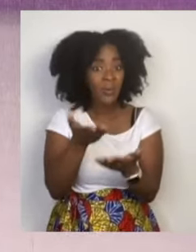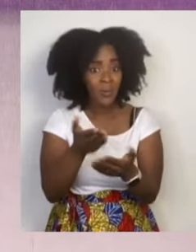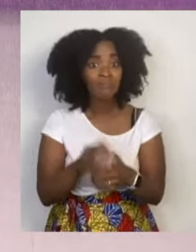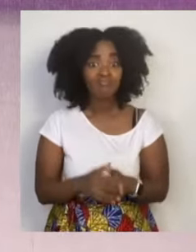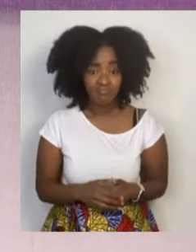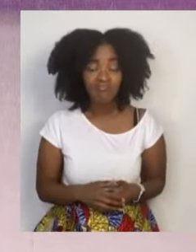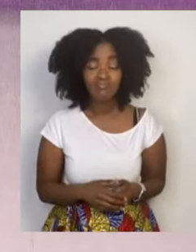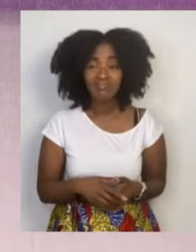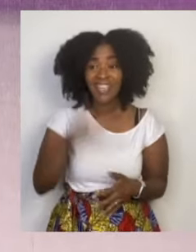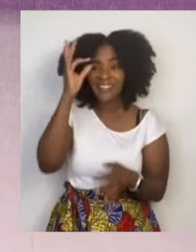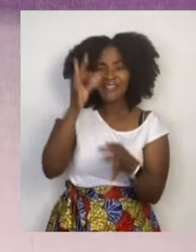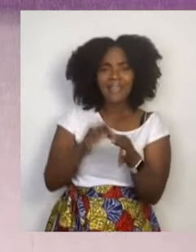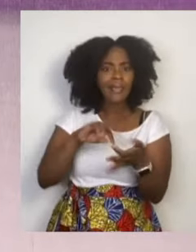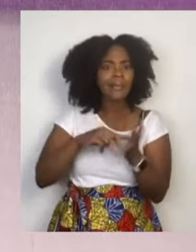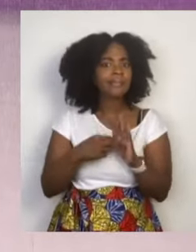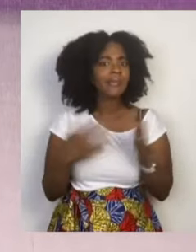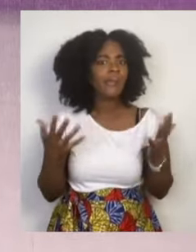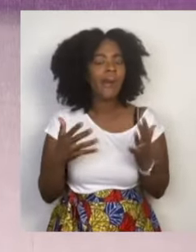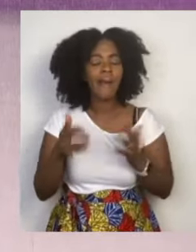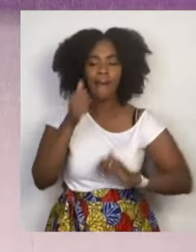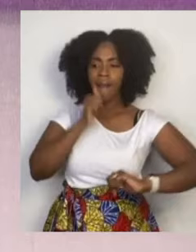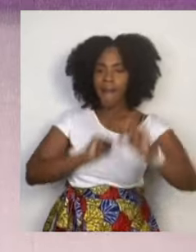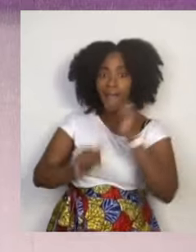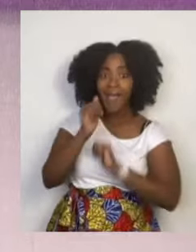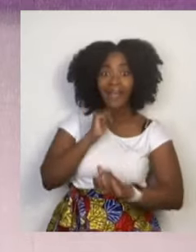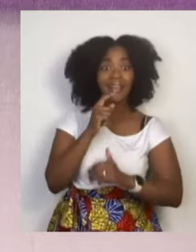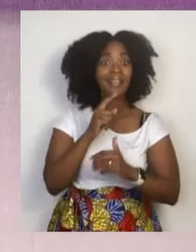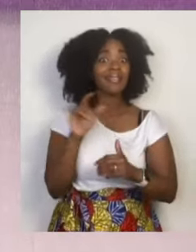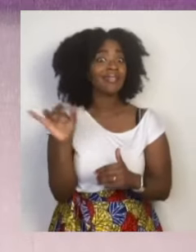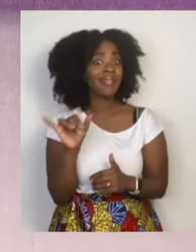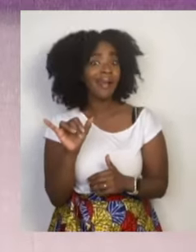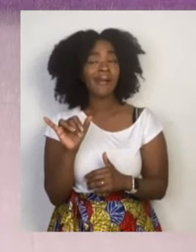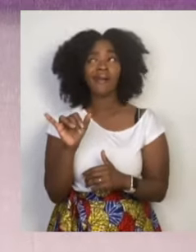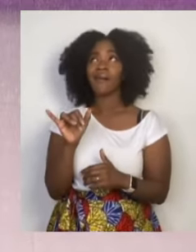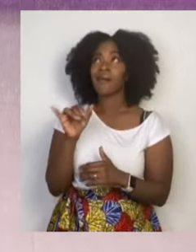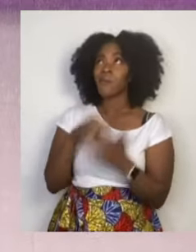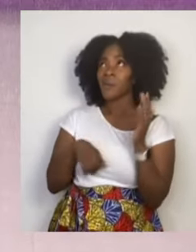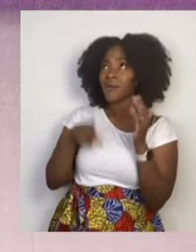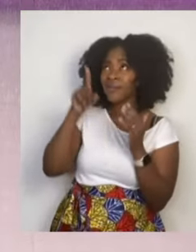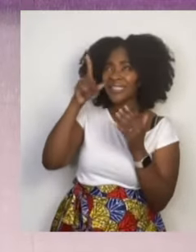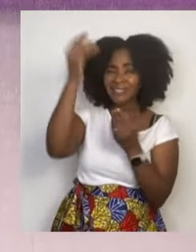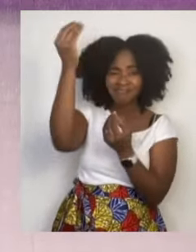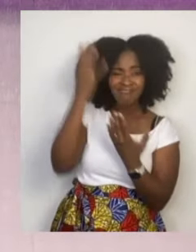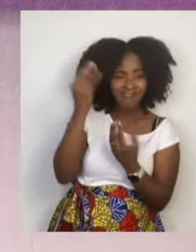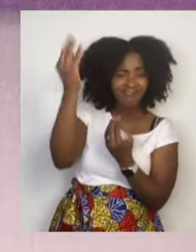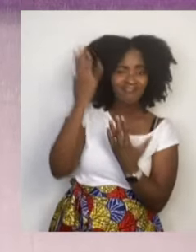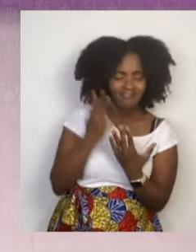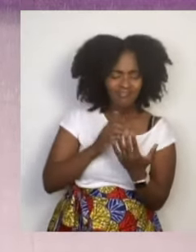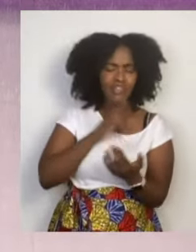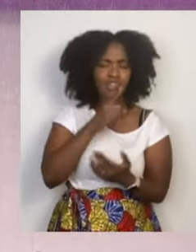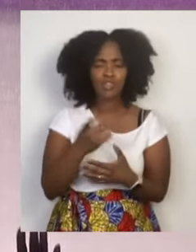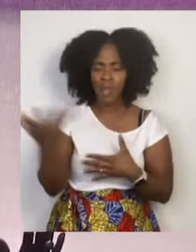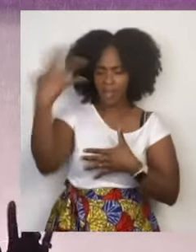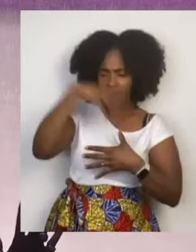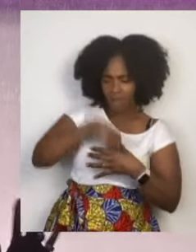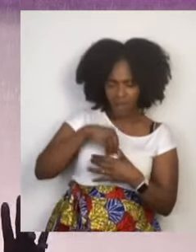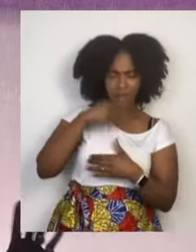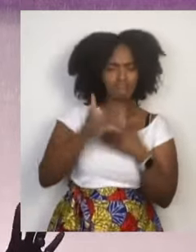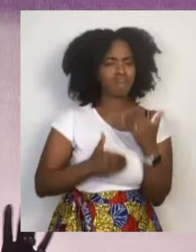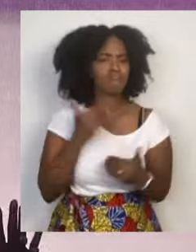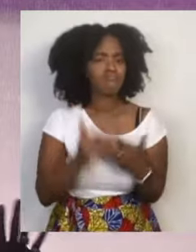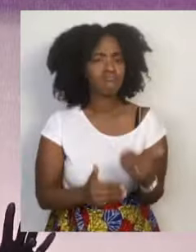God said is true. I believe it. I'm persuaded. I'm standing in it, standing on